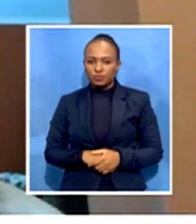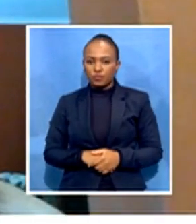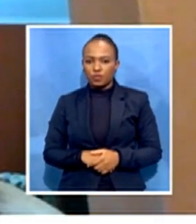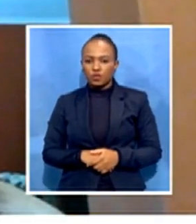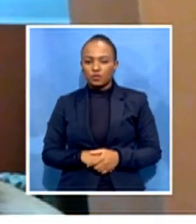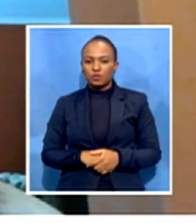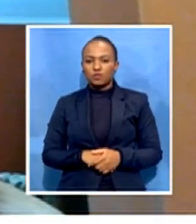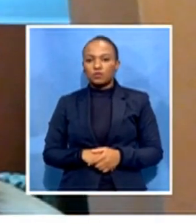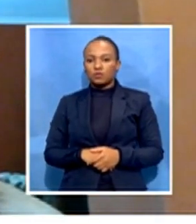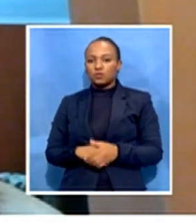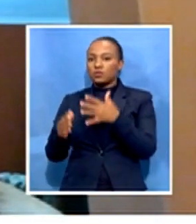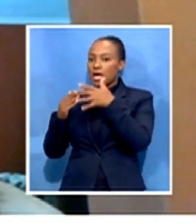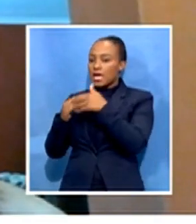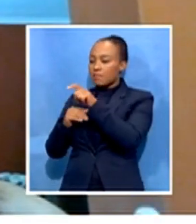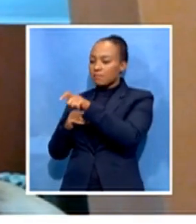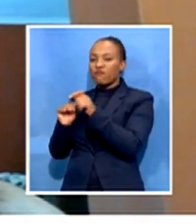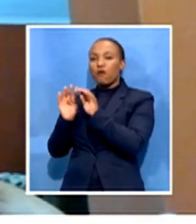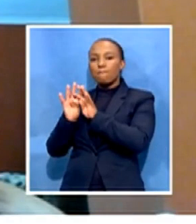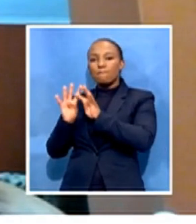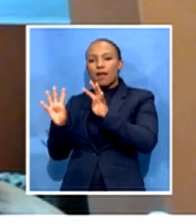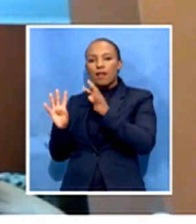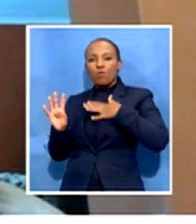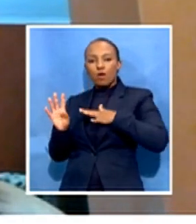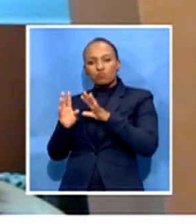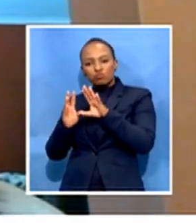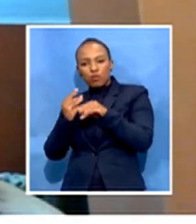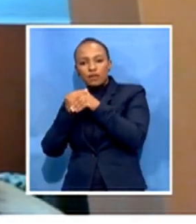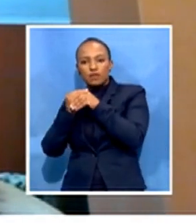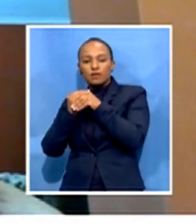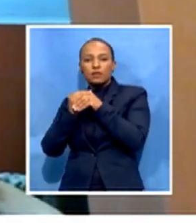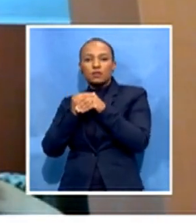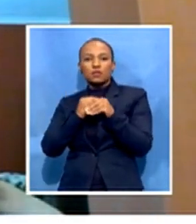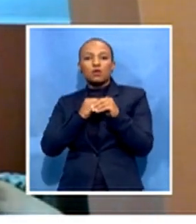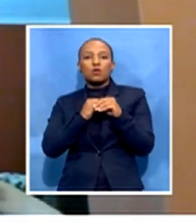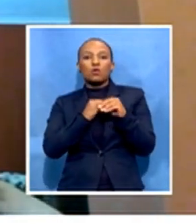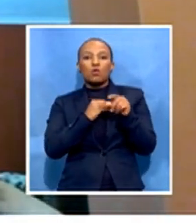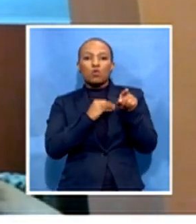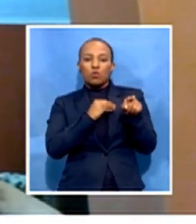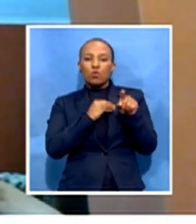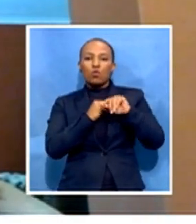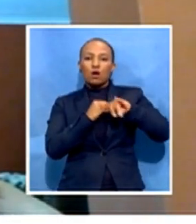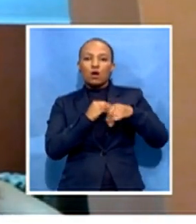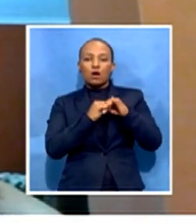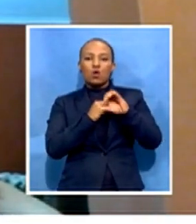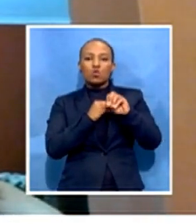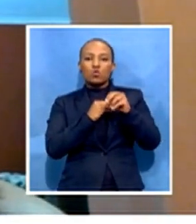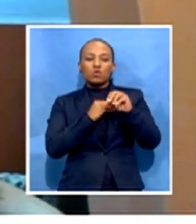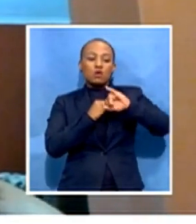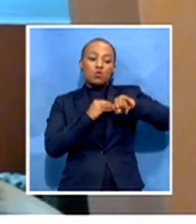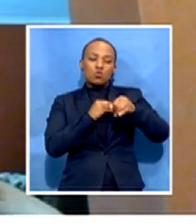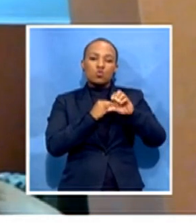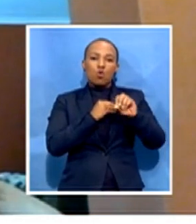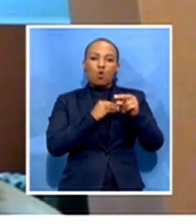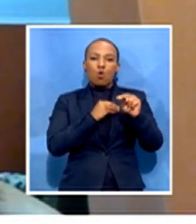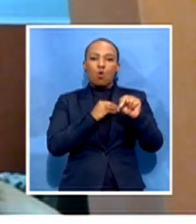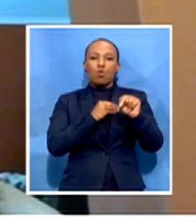add on to what Johan had pushed, toward the panelists, and in